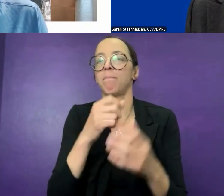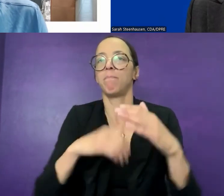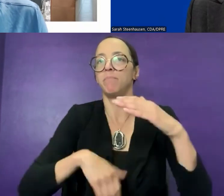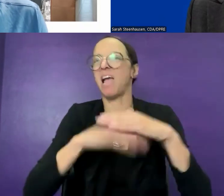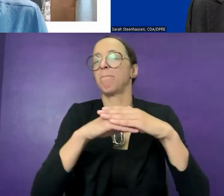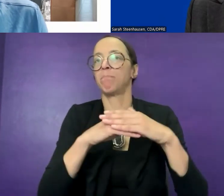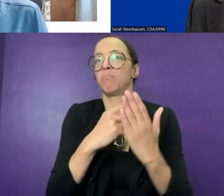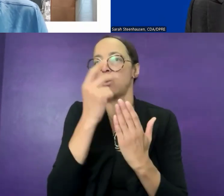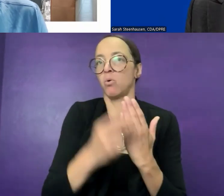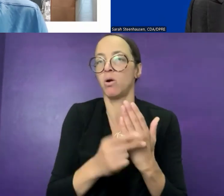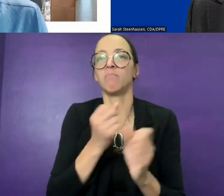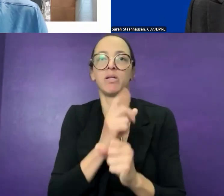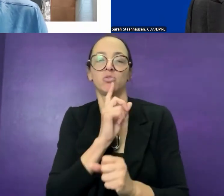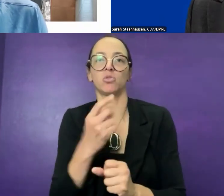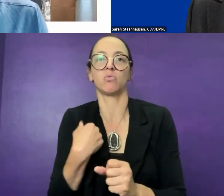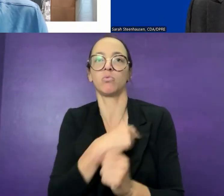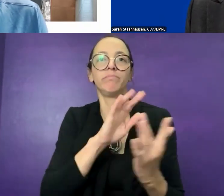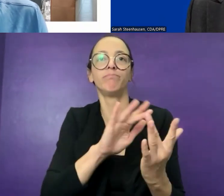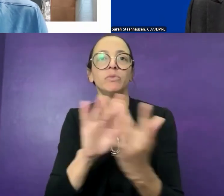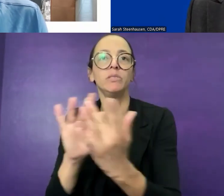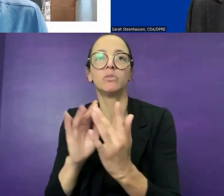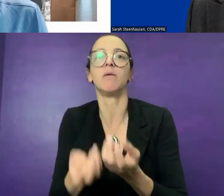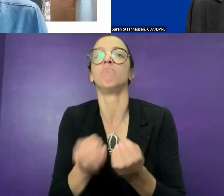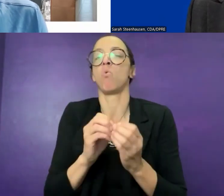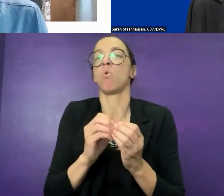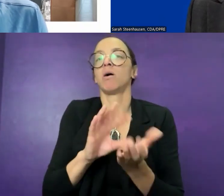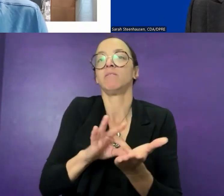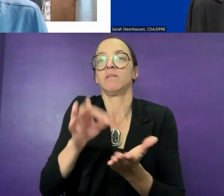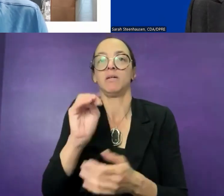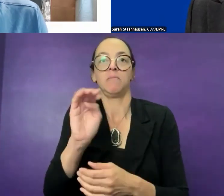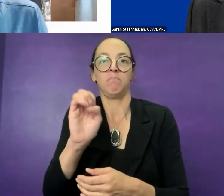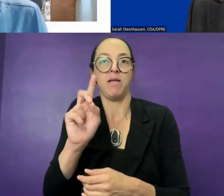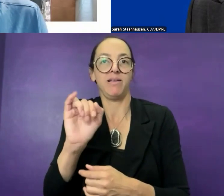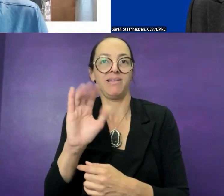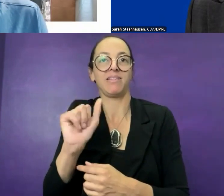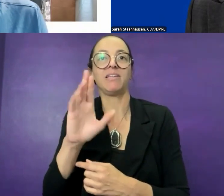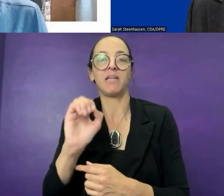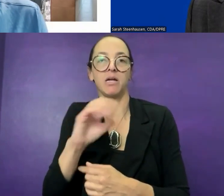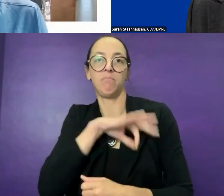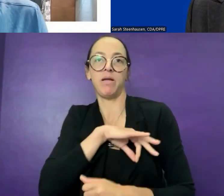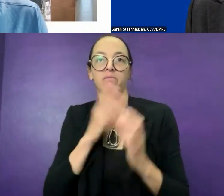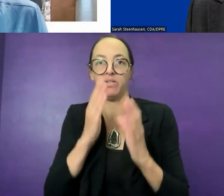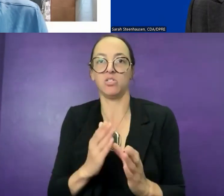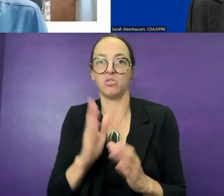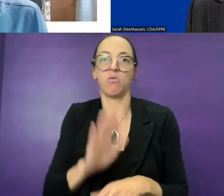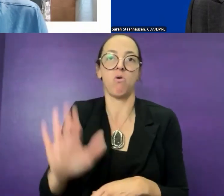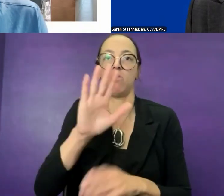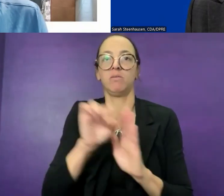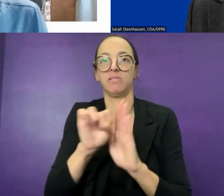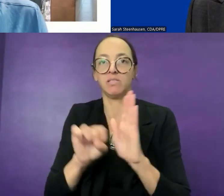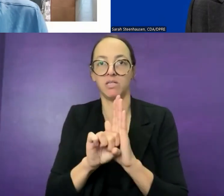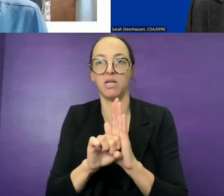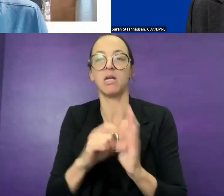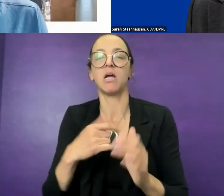the Medicare beneficiaries in our state. So I would say to that question, it's a wonderful question, I think, to elevate as part of the